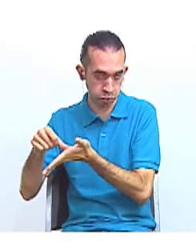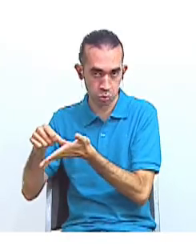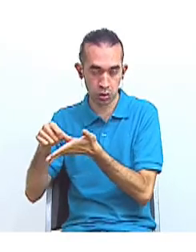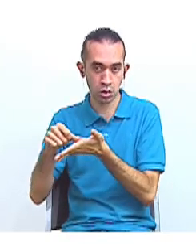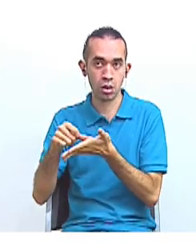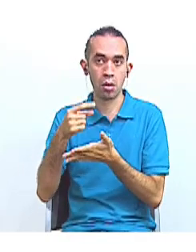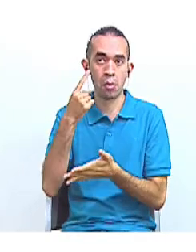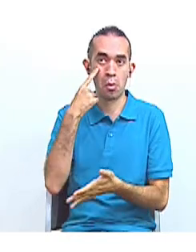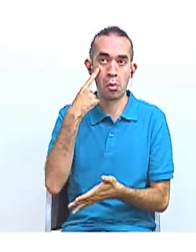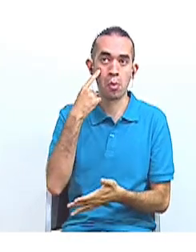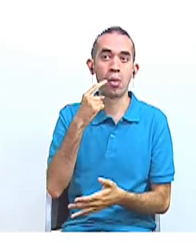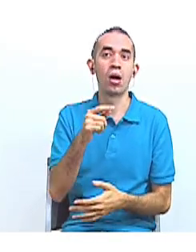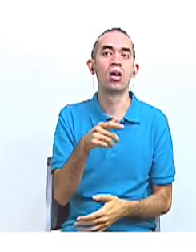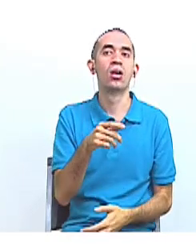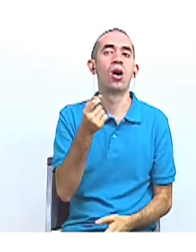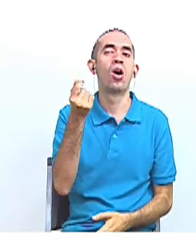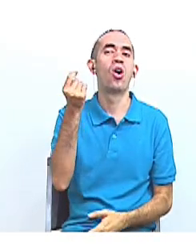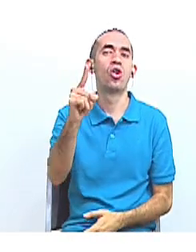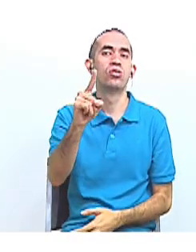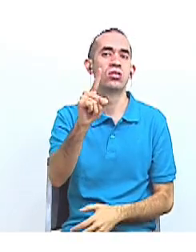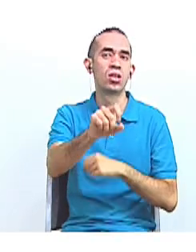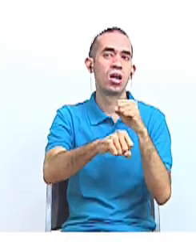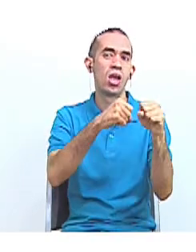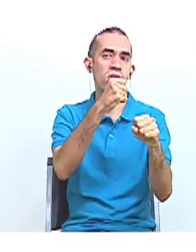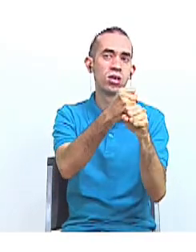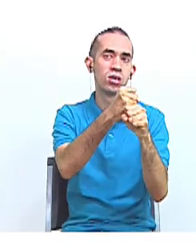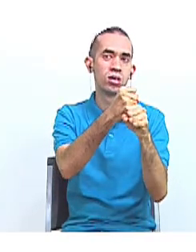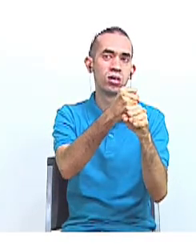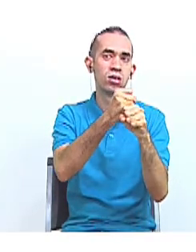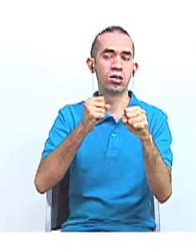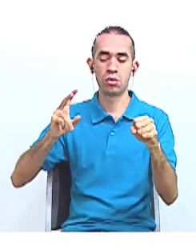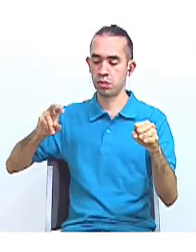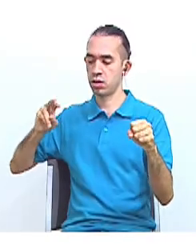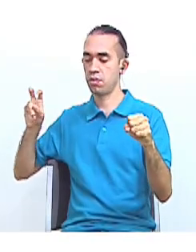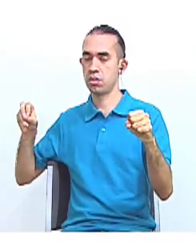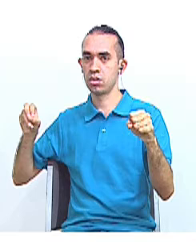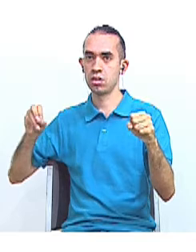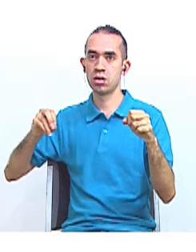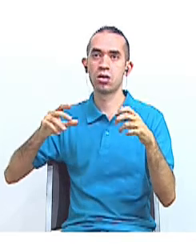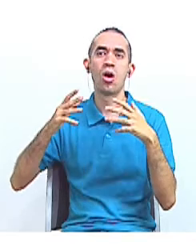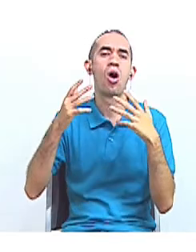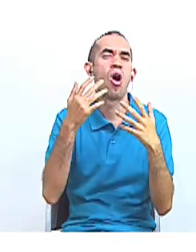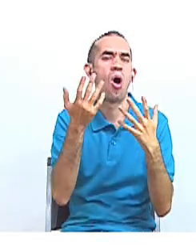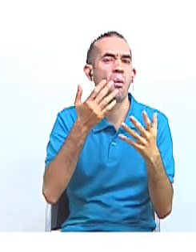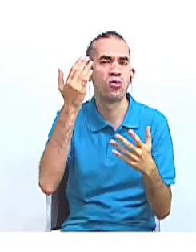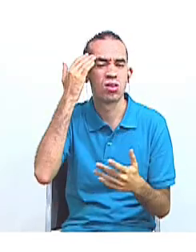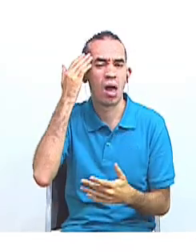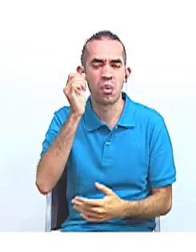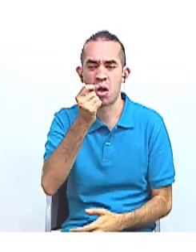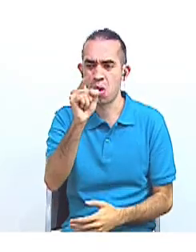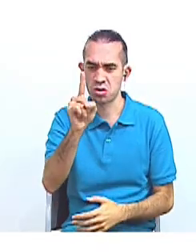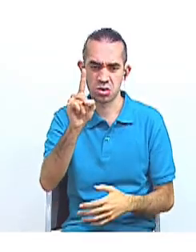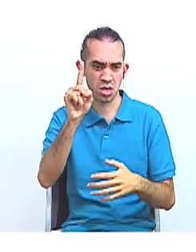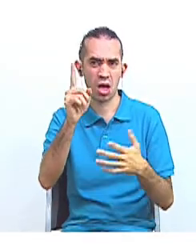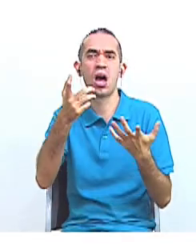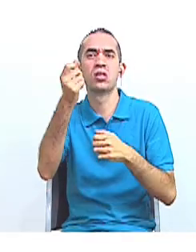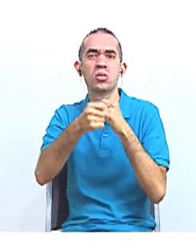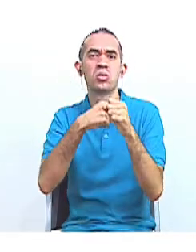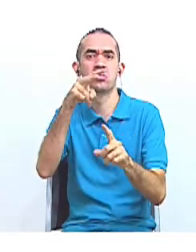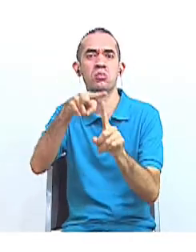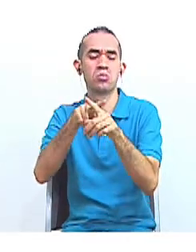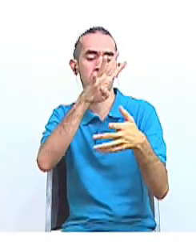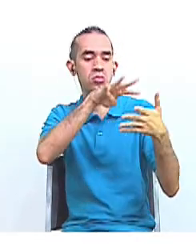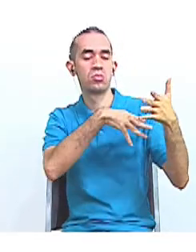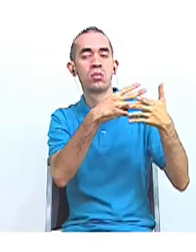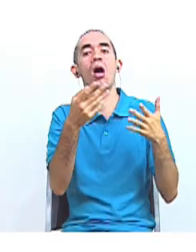2020. Now, you might be wondering, how do you know when she was 11? Because we didn't write that in the chart. Well, that is why